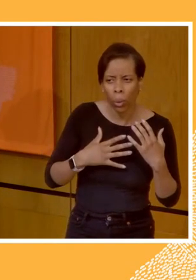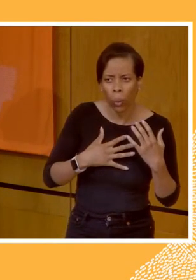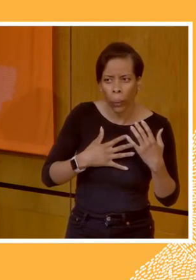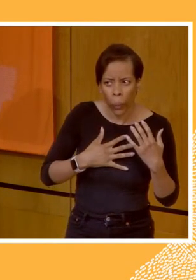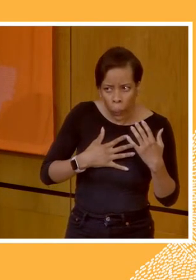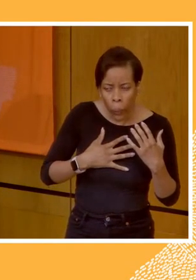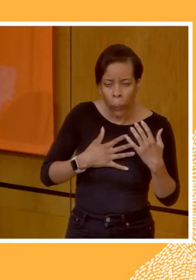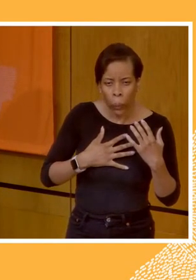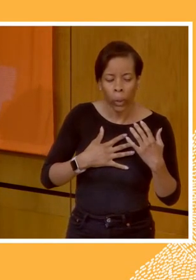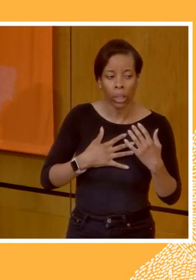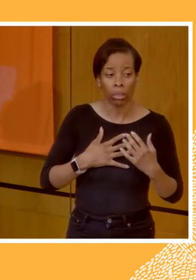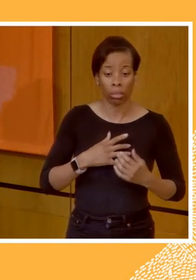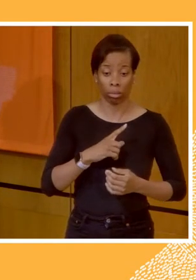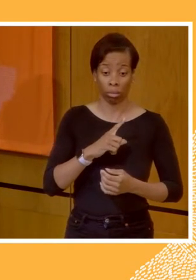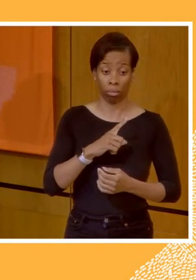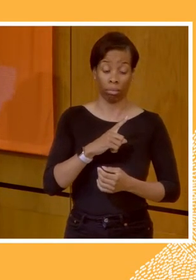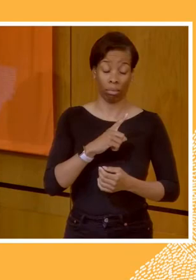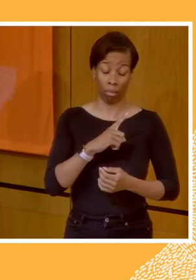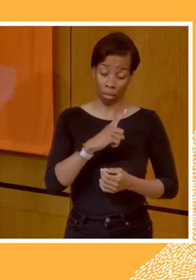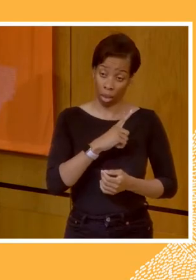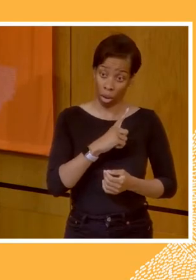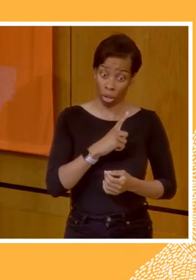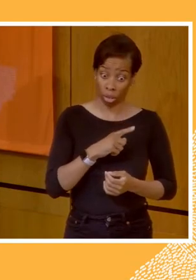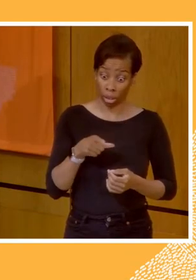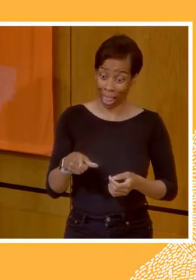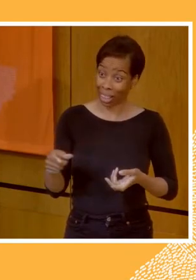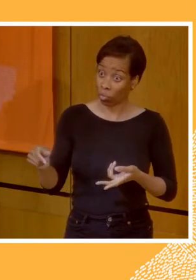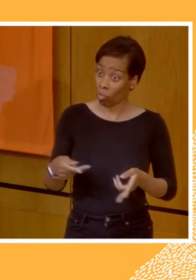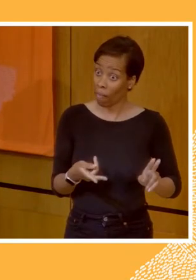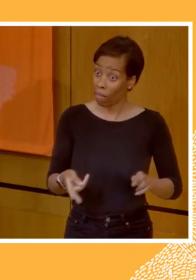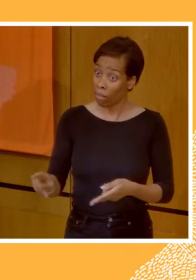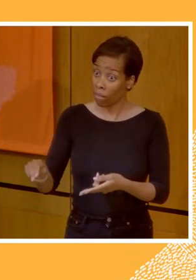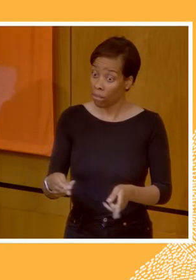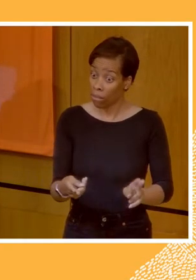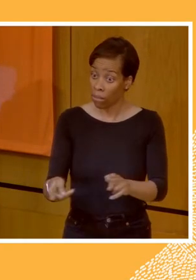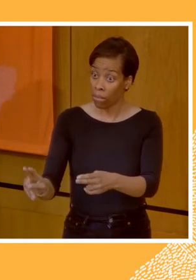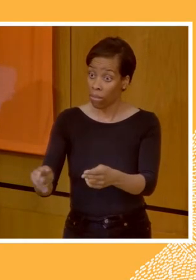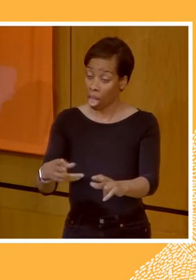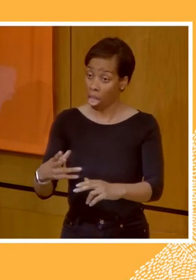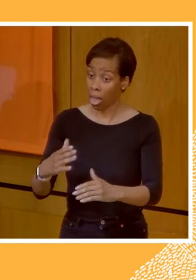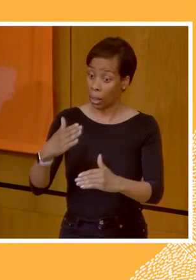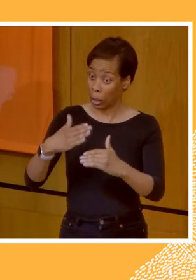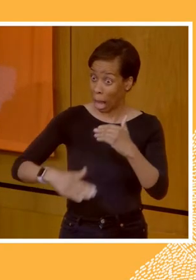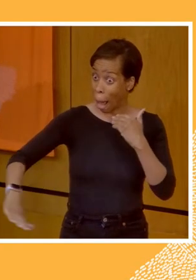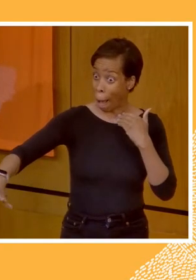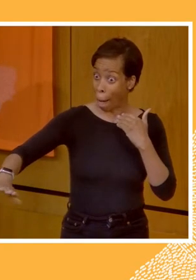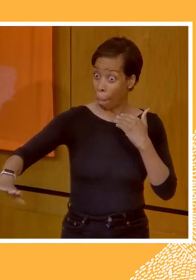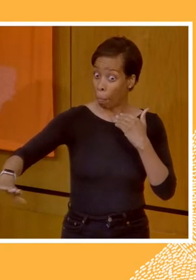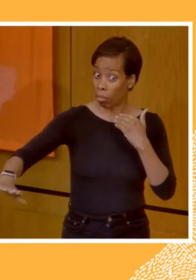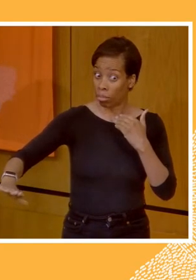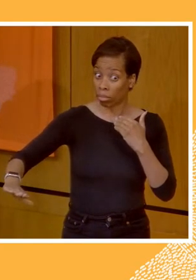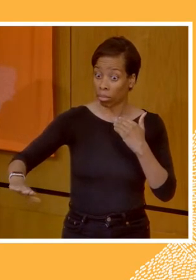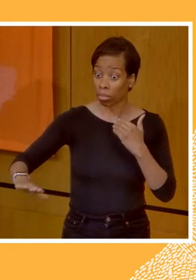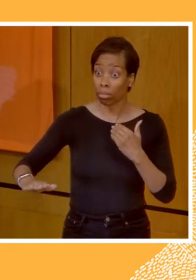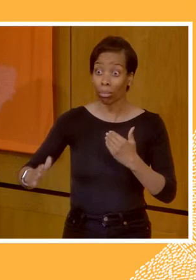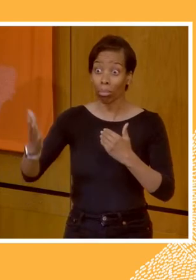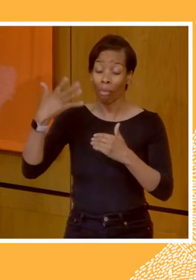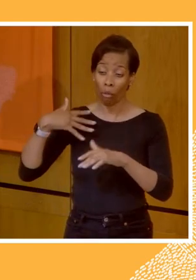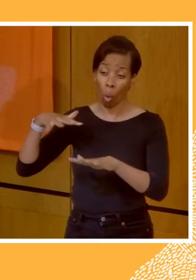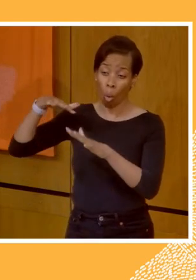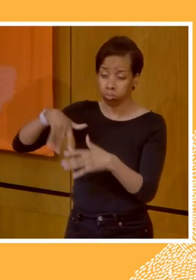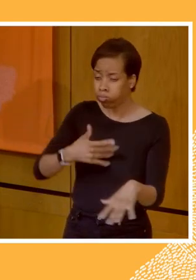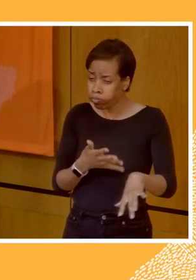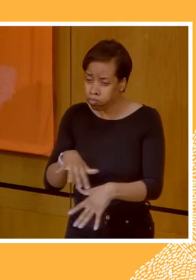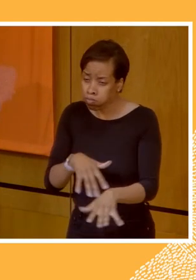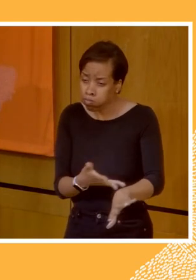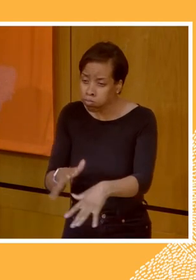very special meaning, actually, because when the river was dammed, it changed a very fast-flowing, rapid